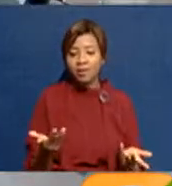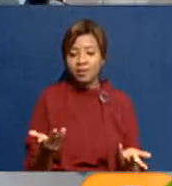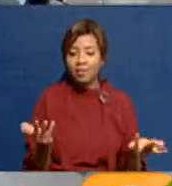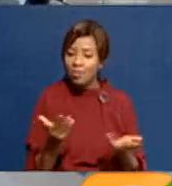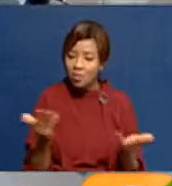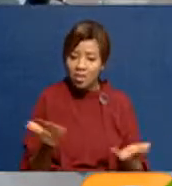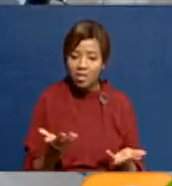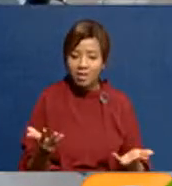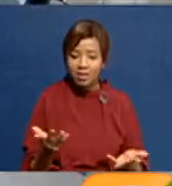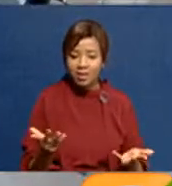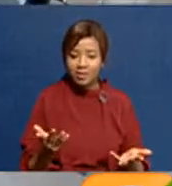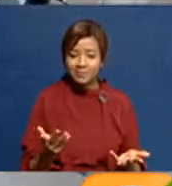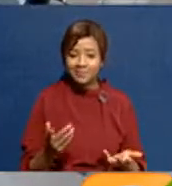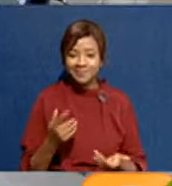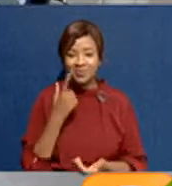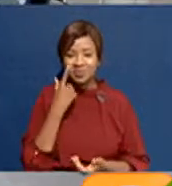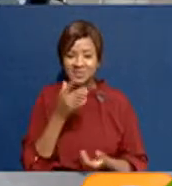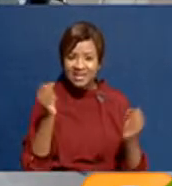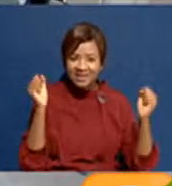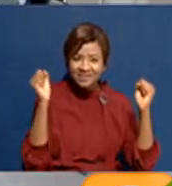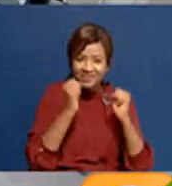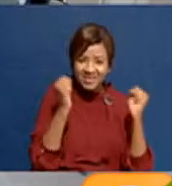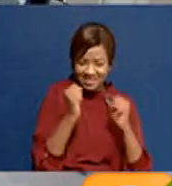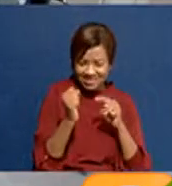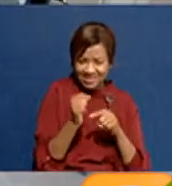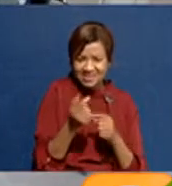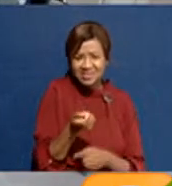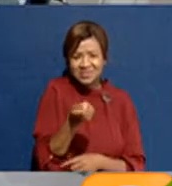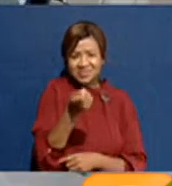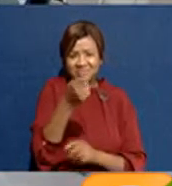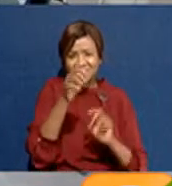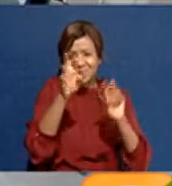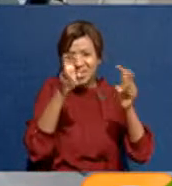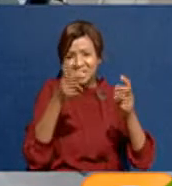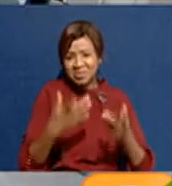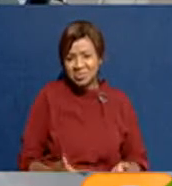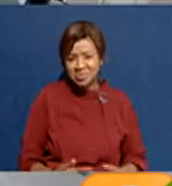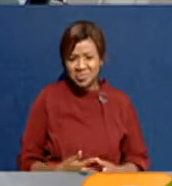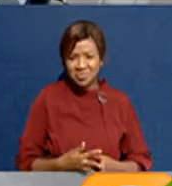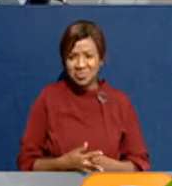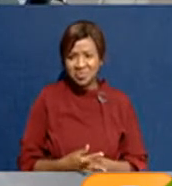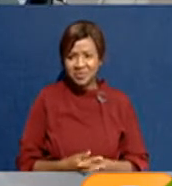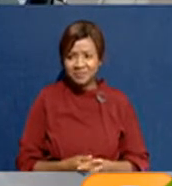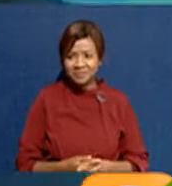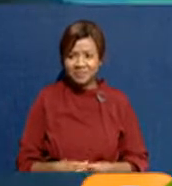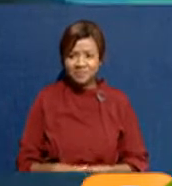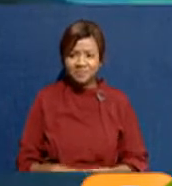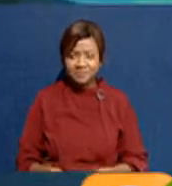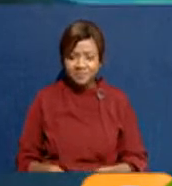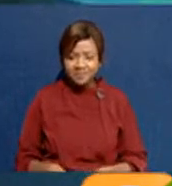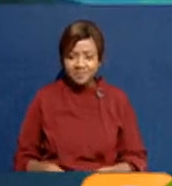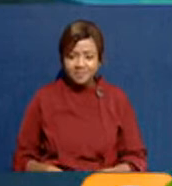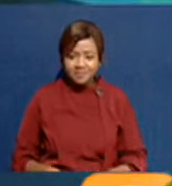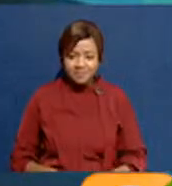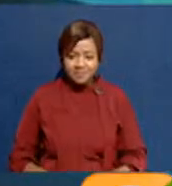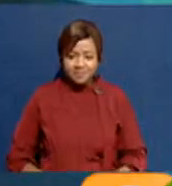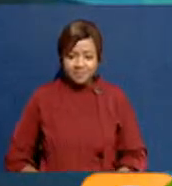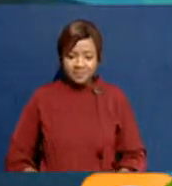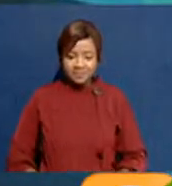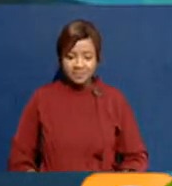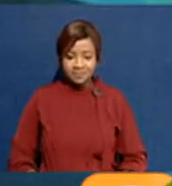correct? Those are really small things when you think about it in the grand scheme of things. I think it all boils down